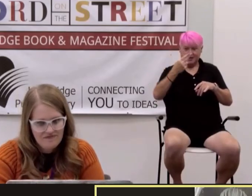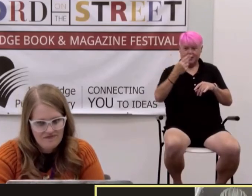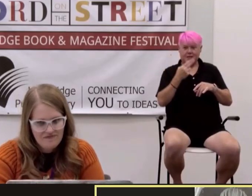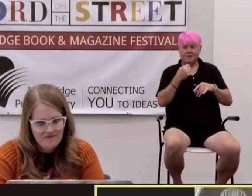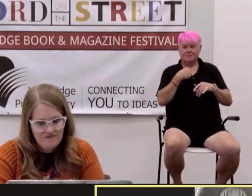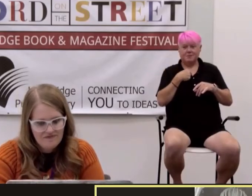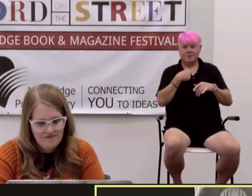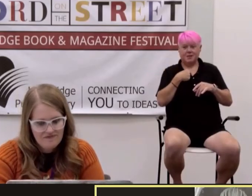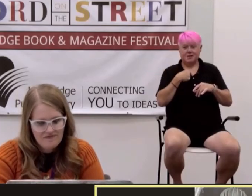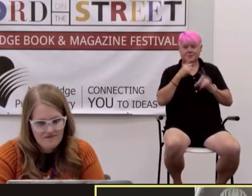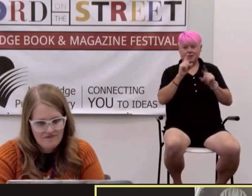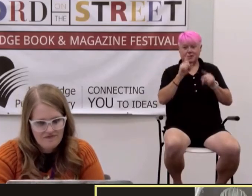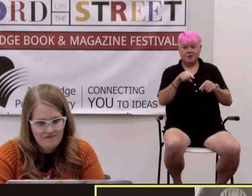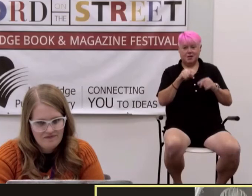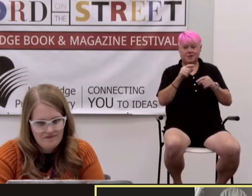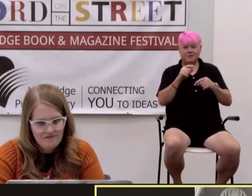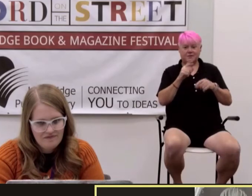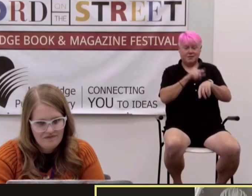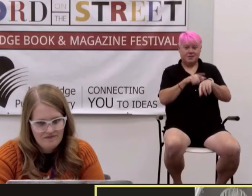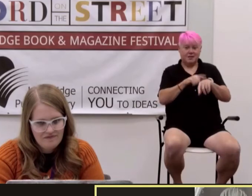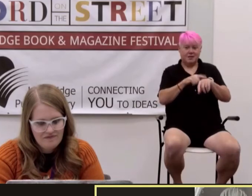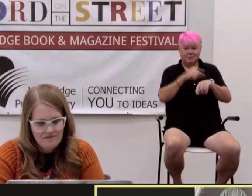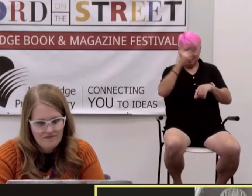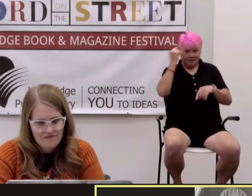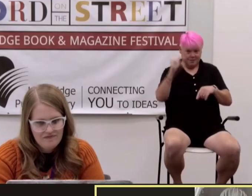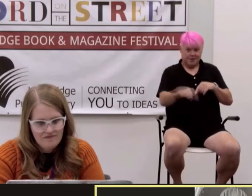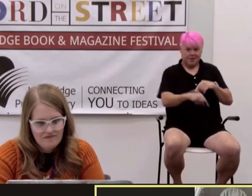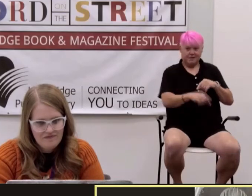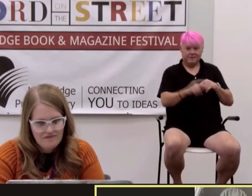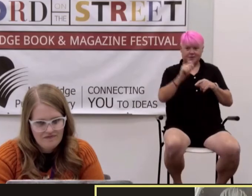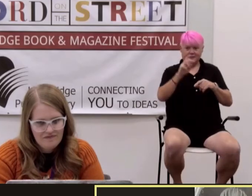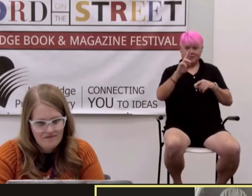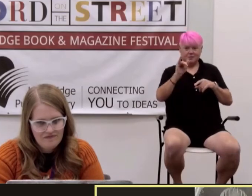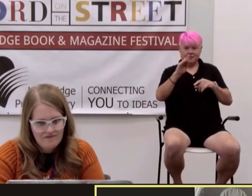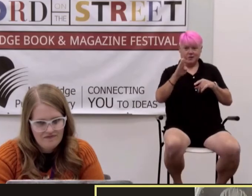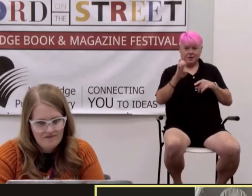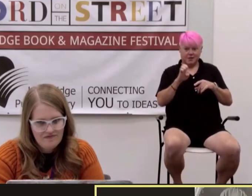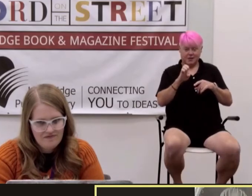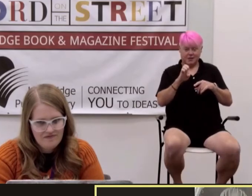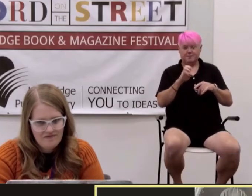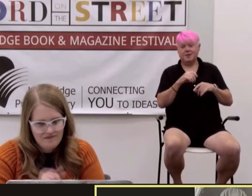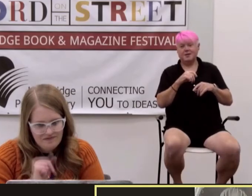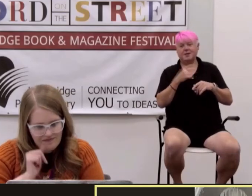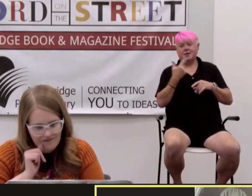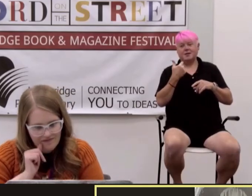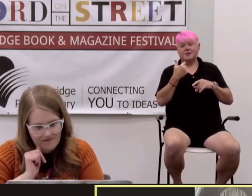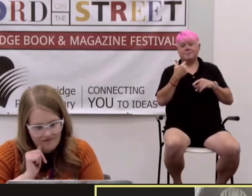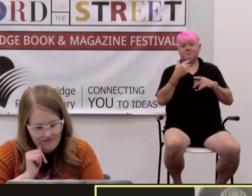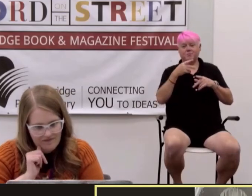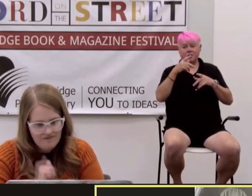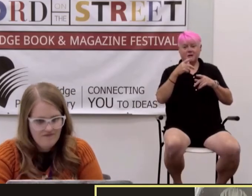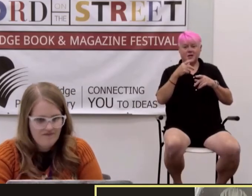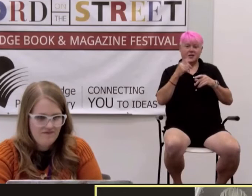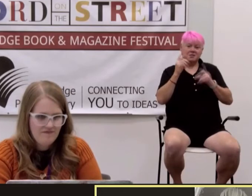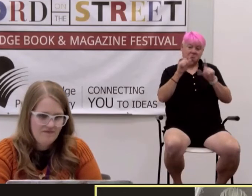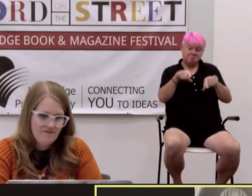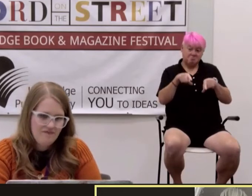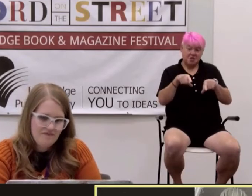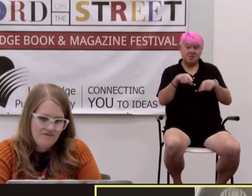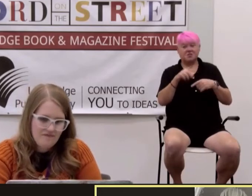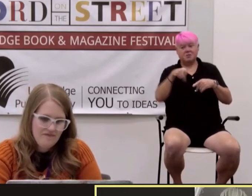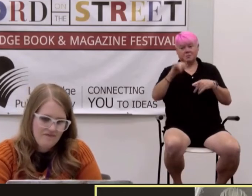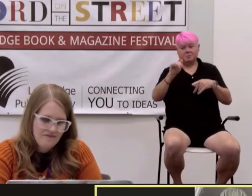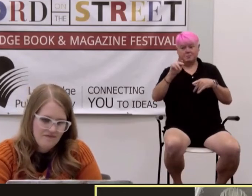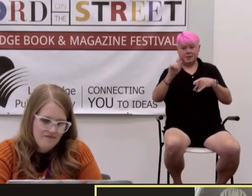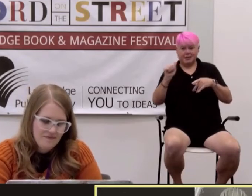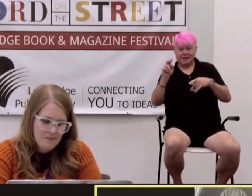lot of time in the Blackfoot tribe. I was in the Kainai. I spent a lot of time in Pekani. I did a documentary series there. I